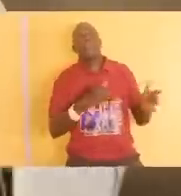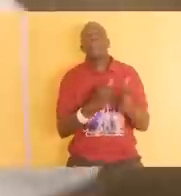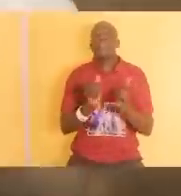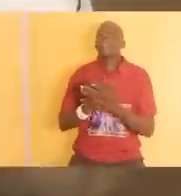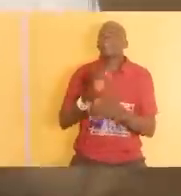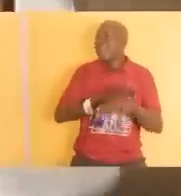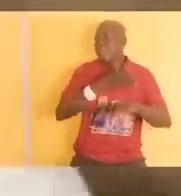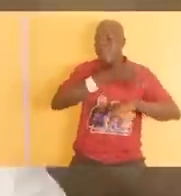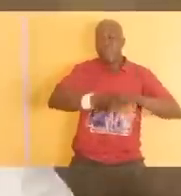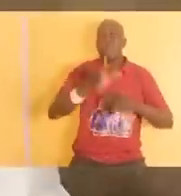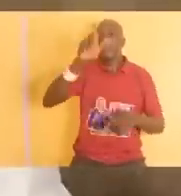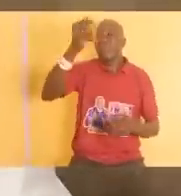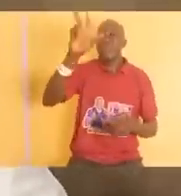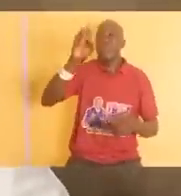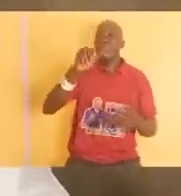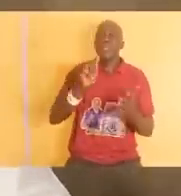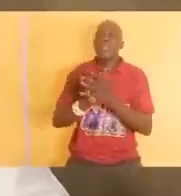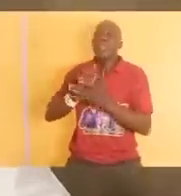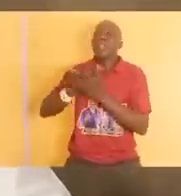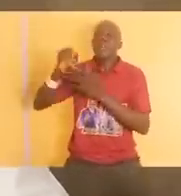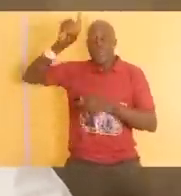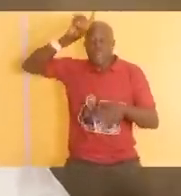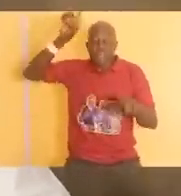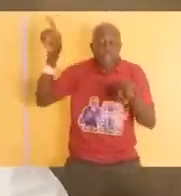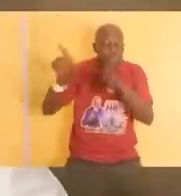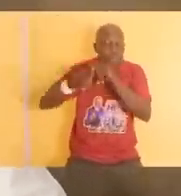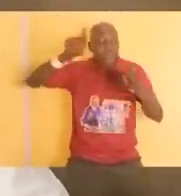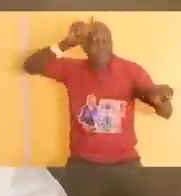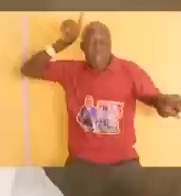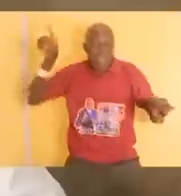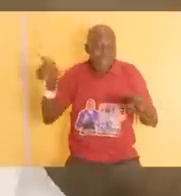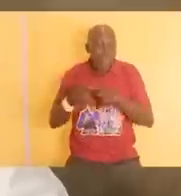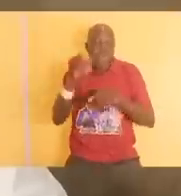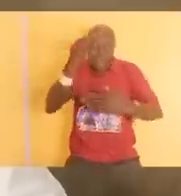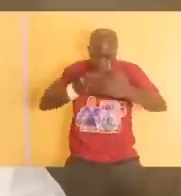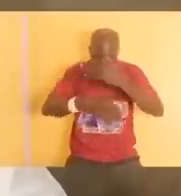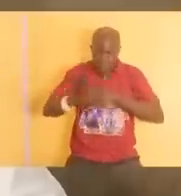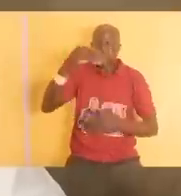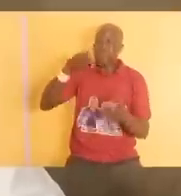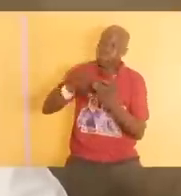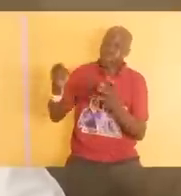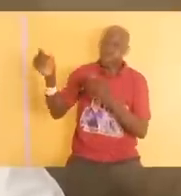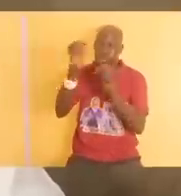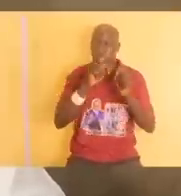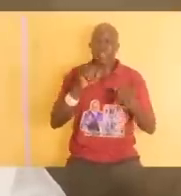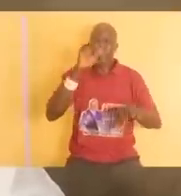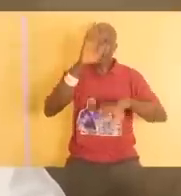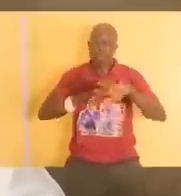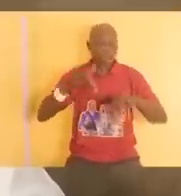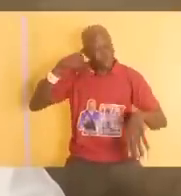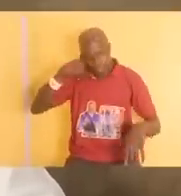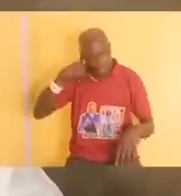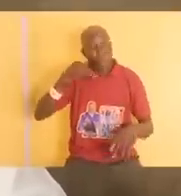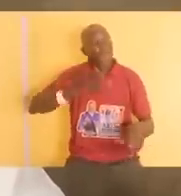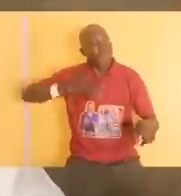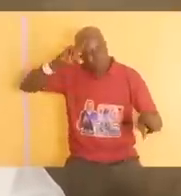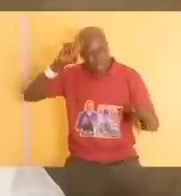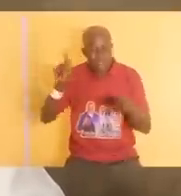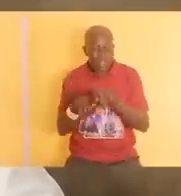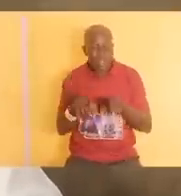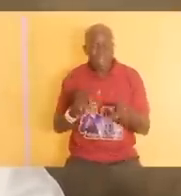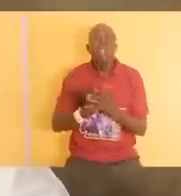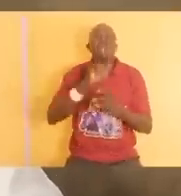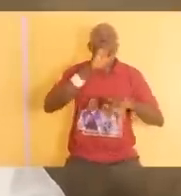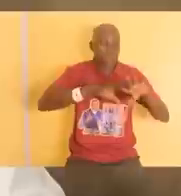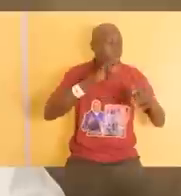said one apple. Only 20 minutes. He's up to 20 minutes. Only a bomb. His brother, elderly brother, just called him. That his friend said,